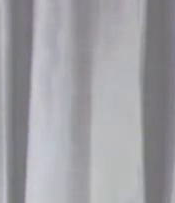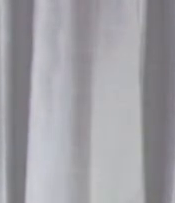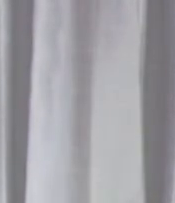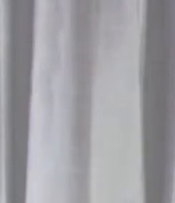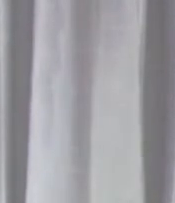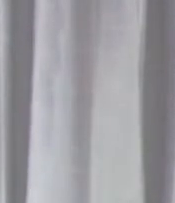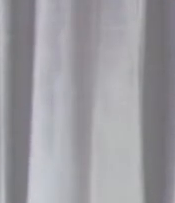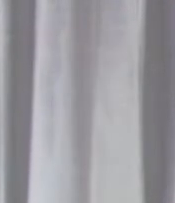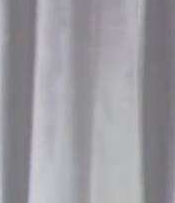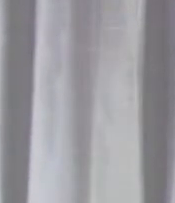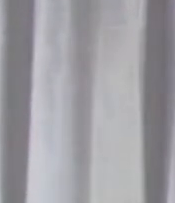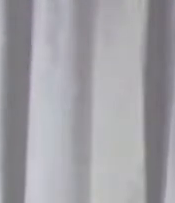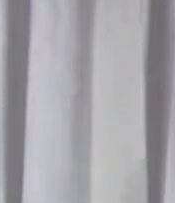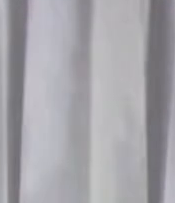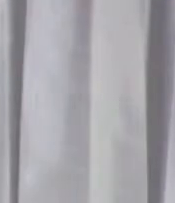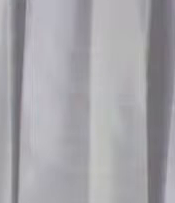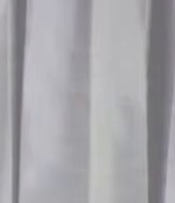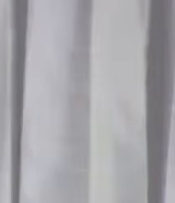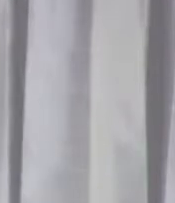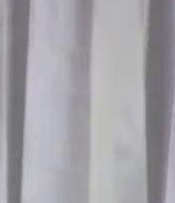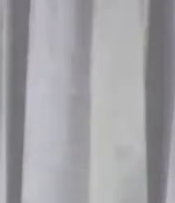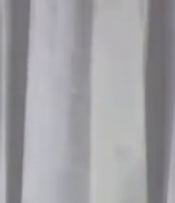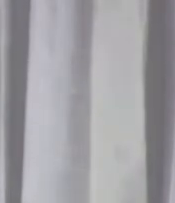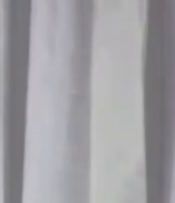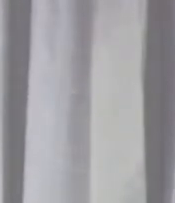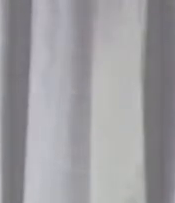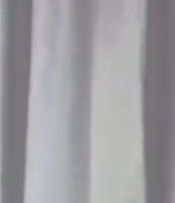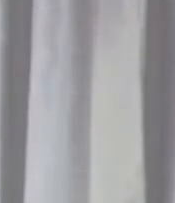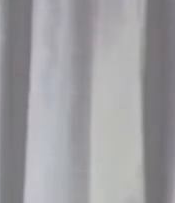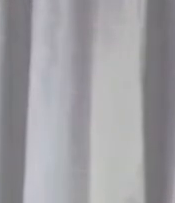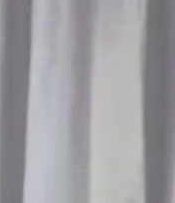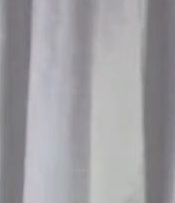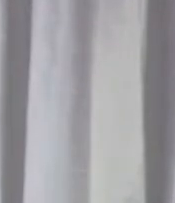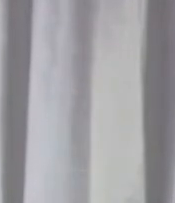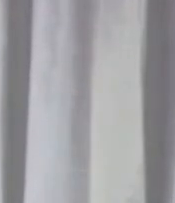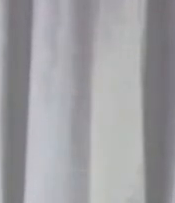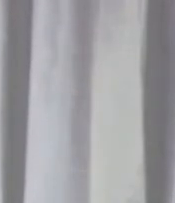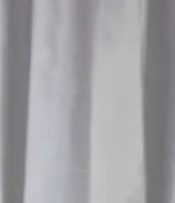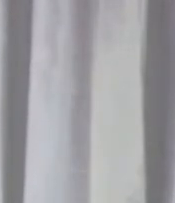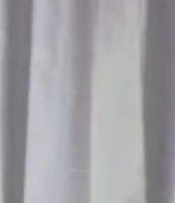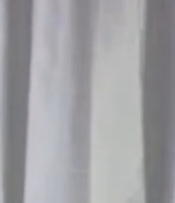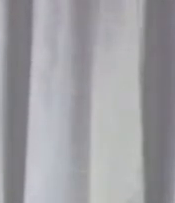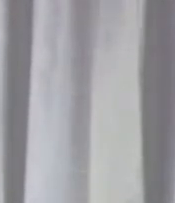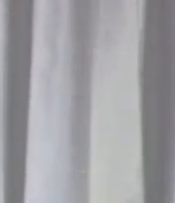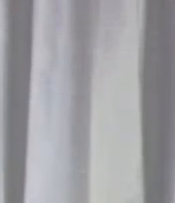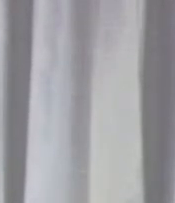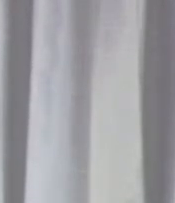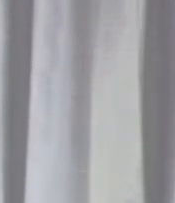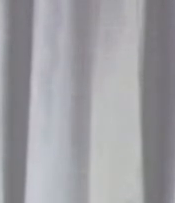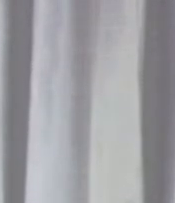The first is that to be a victor, you have to, first of all, be born again.